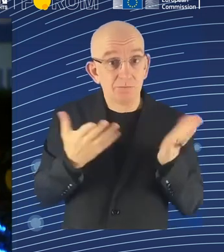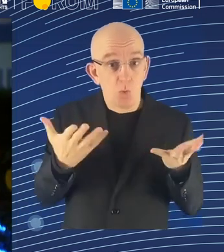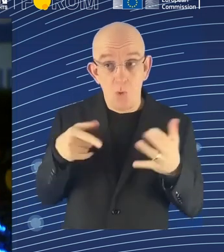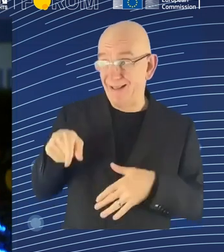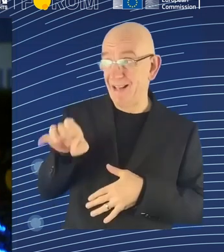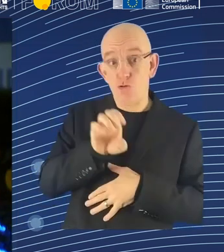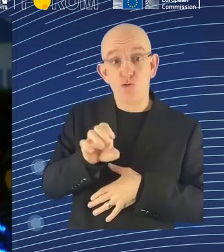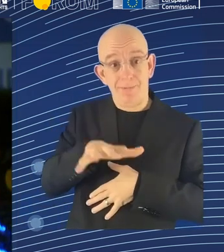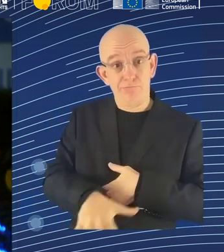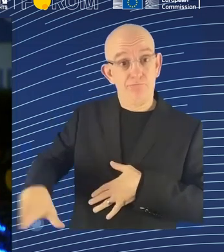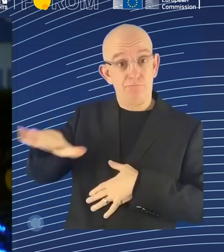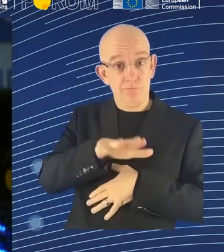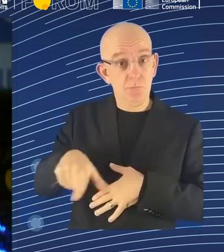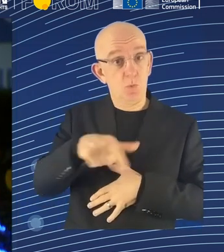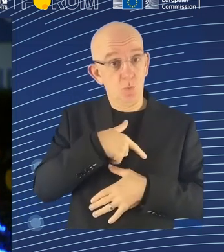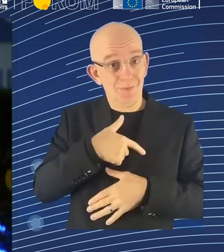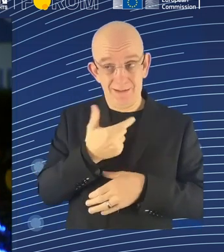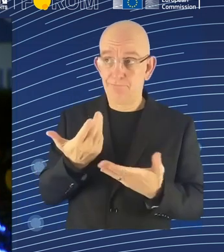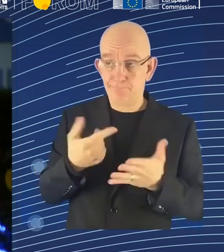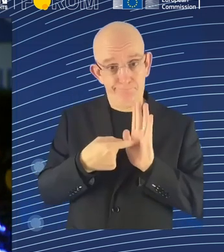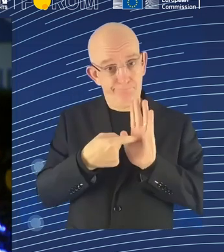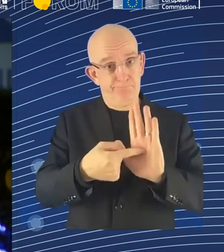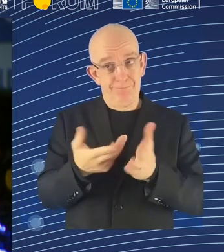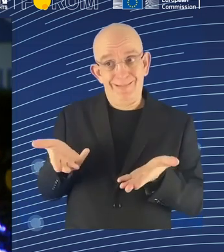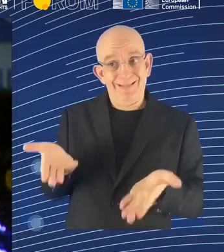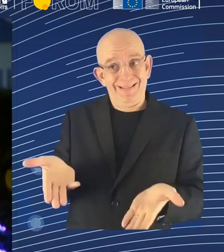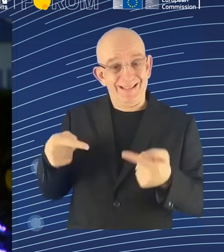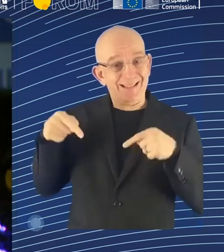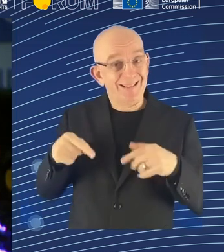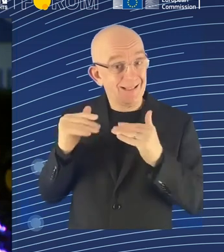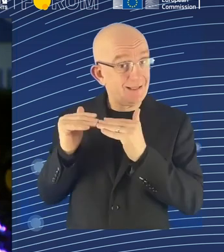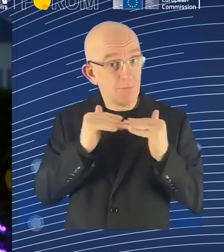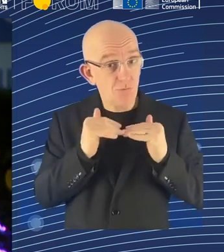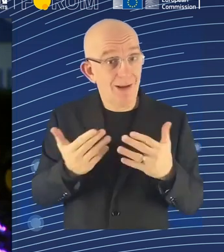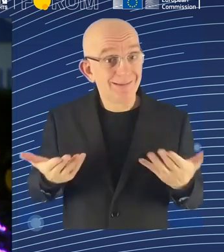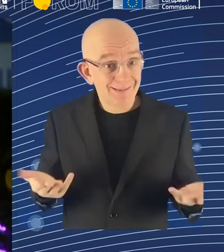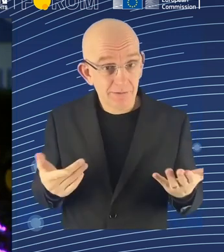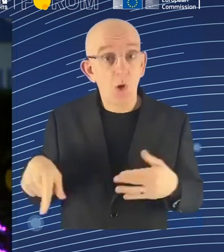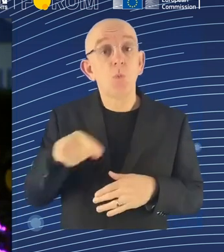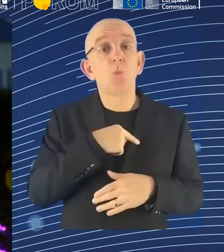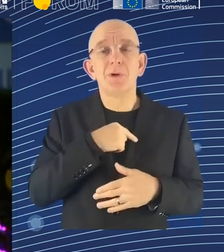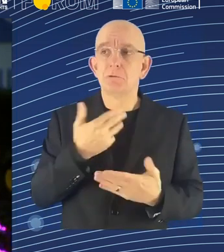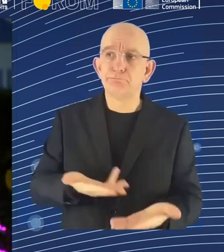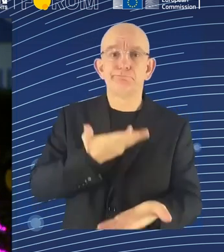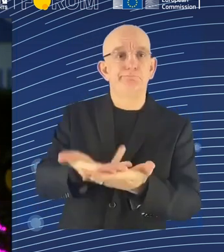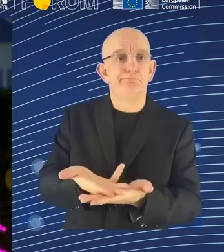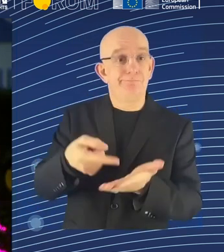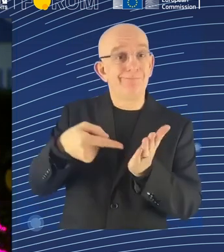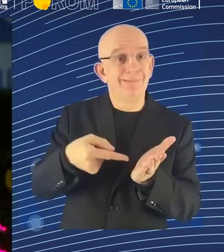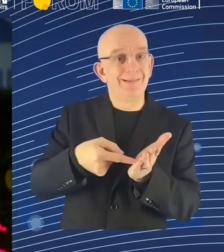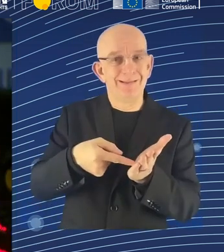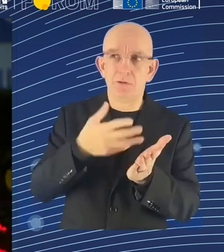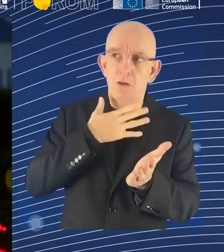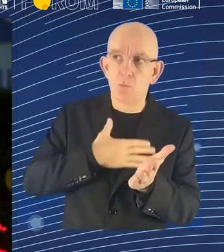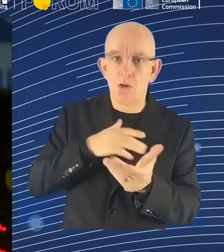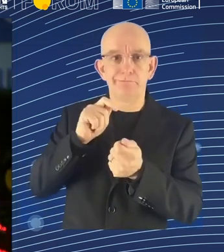It's a bicameral democracy. And when we propose a law, we have to align the positions of the Parliament and the Council. And that's not easy. It's not easy, but